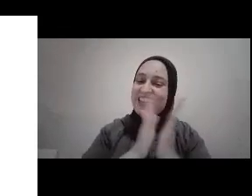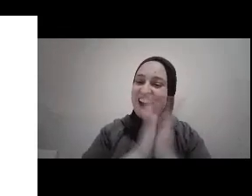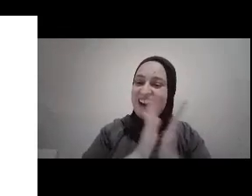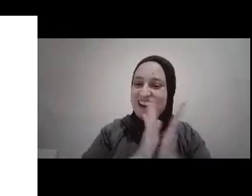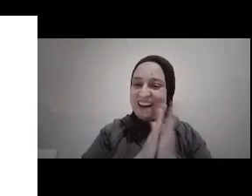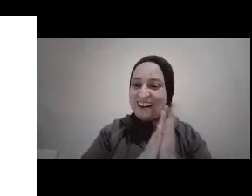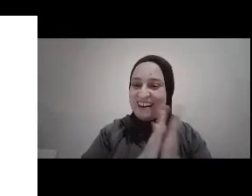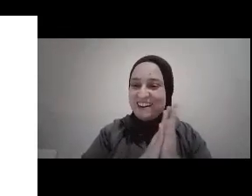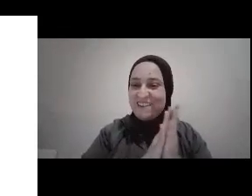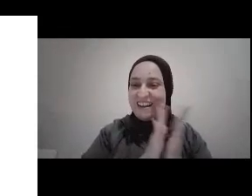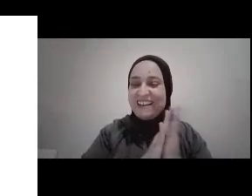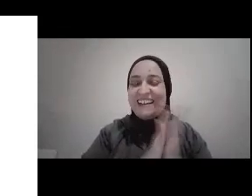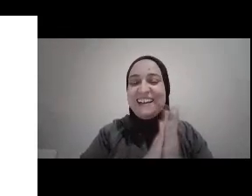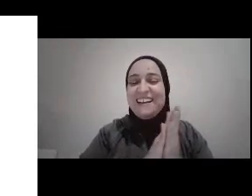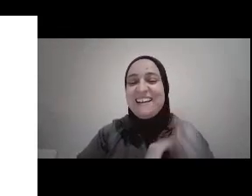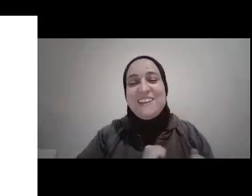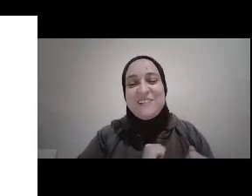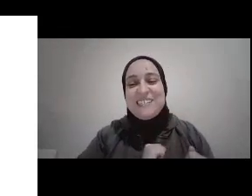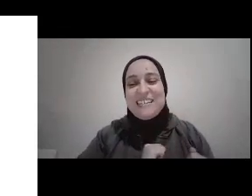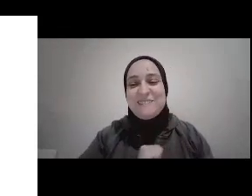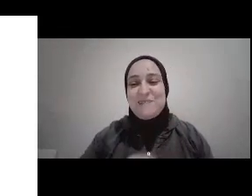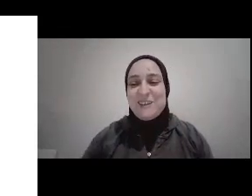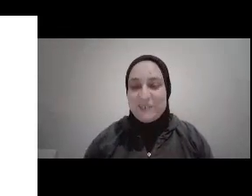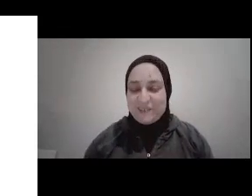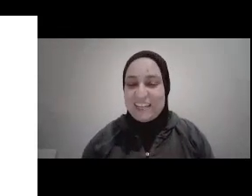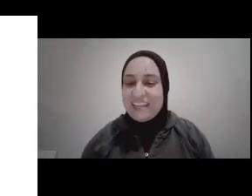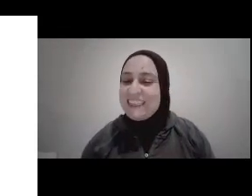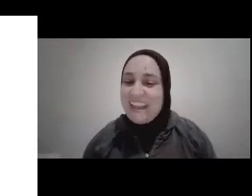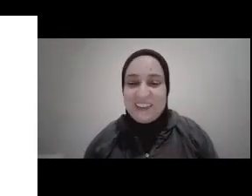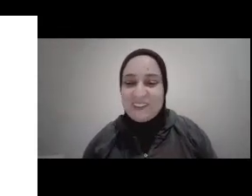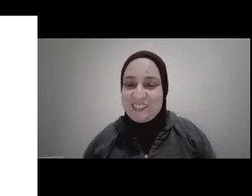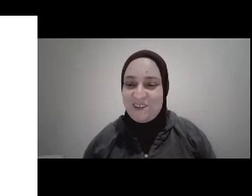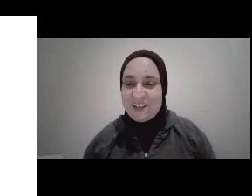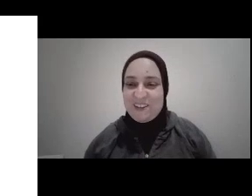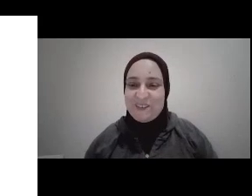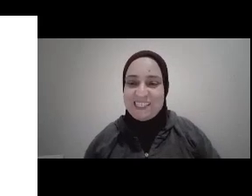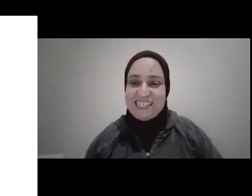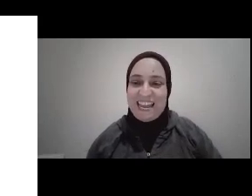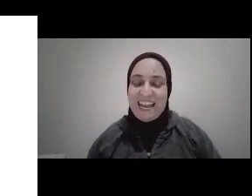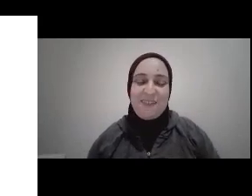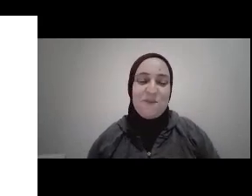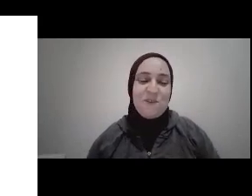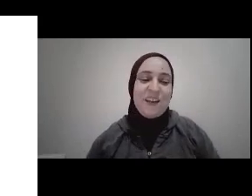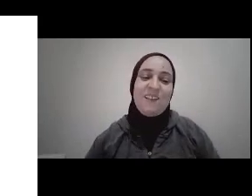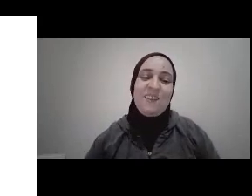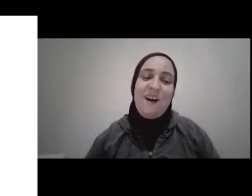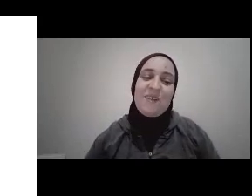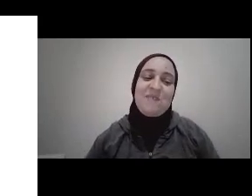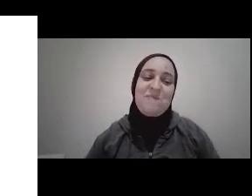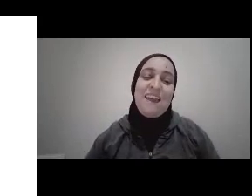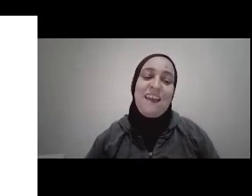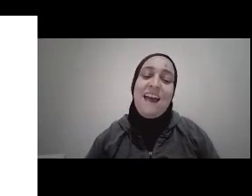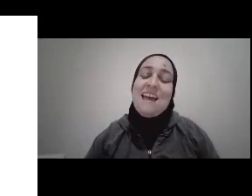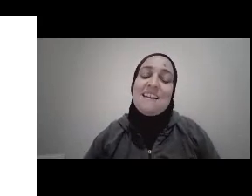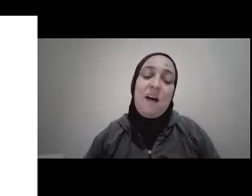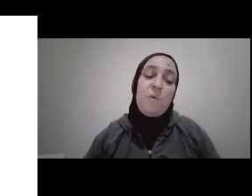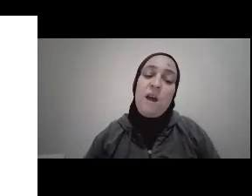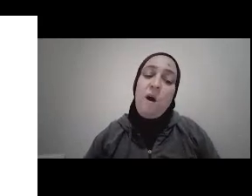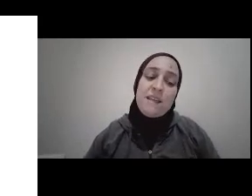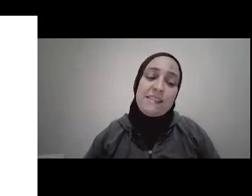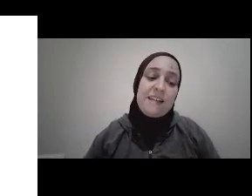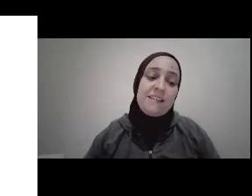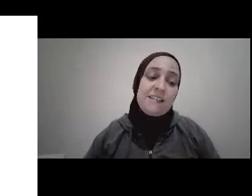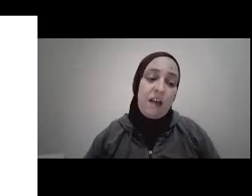Good job. You did beautifully. Thank you so much for singing and moving along with me. Now,